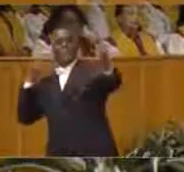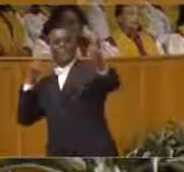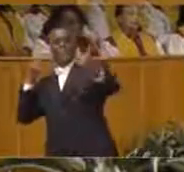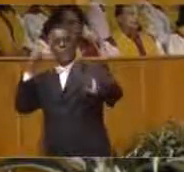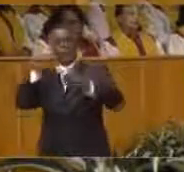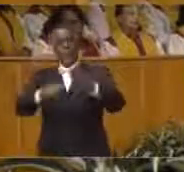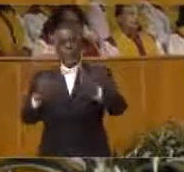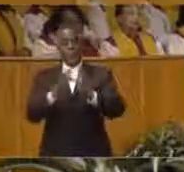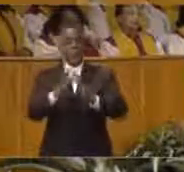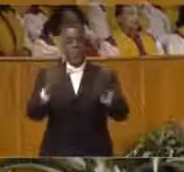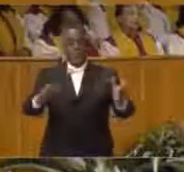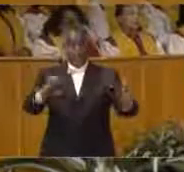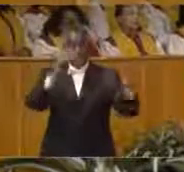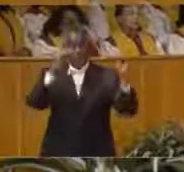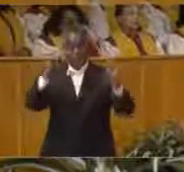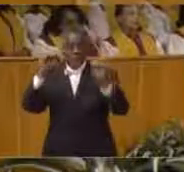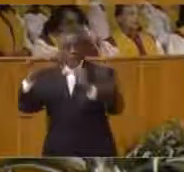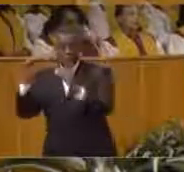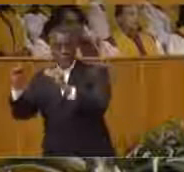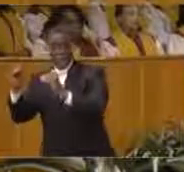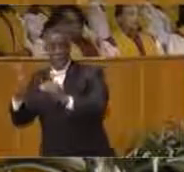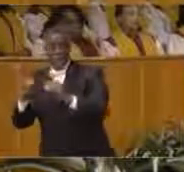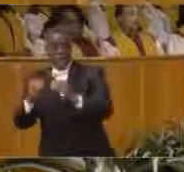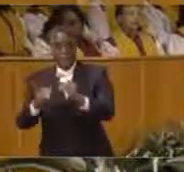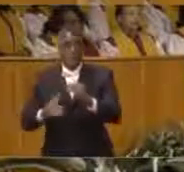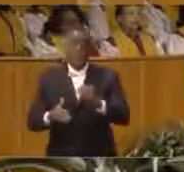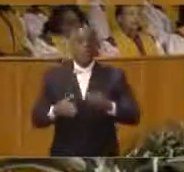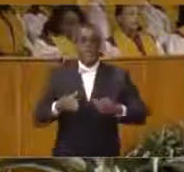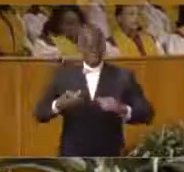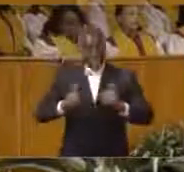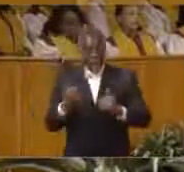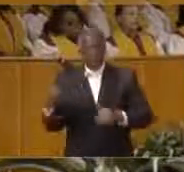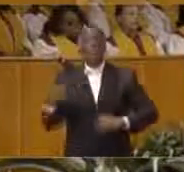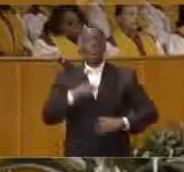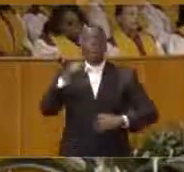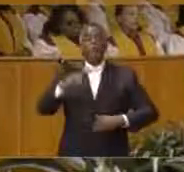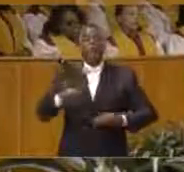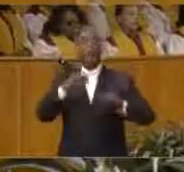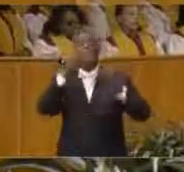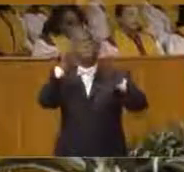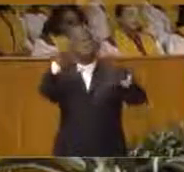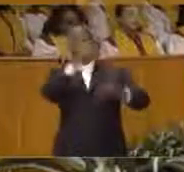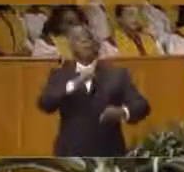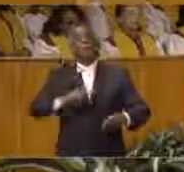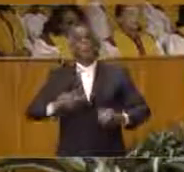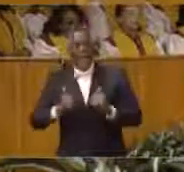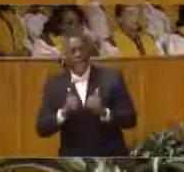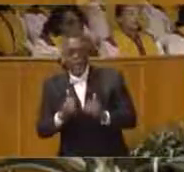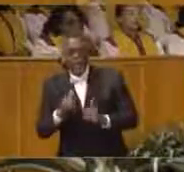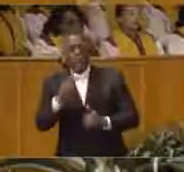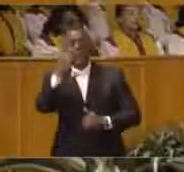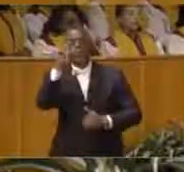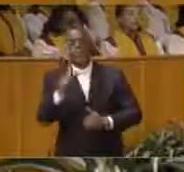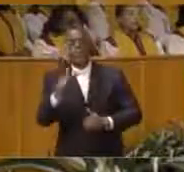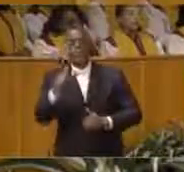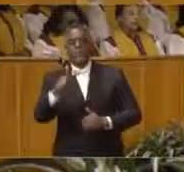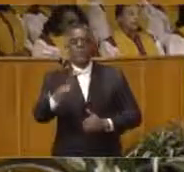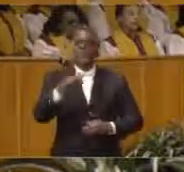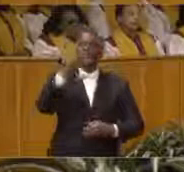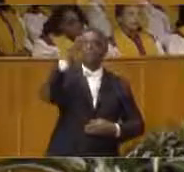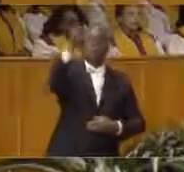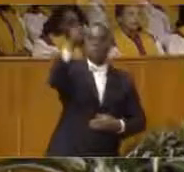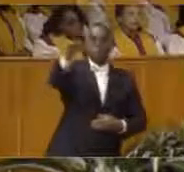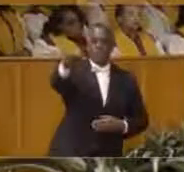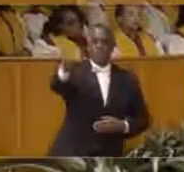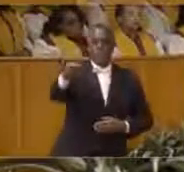teaches is really the primary way to give to the Lord, the tithe. And so in